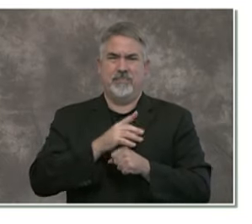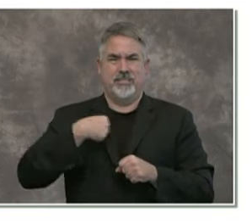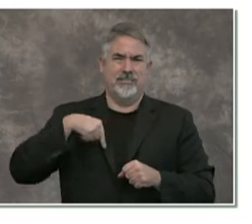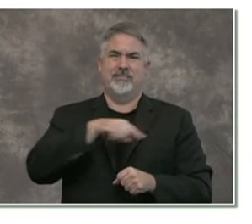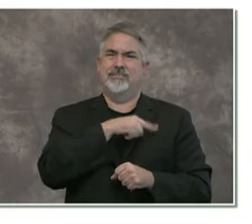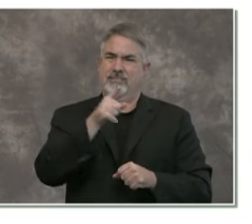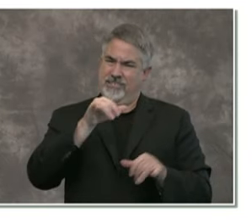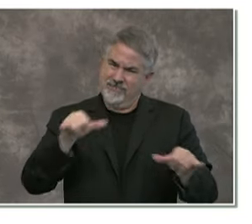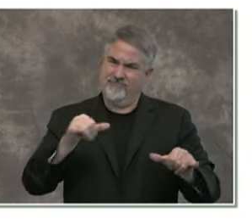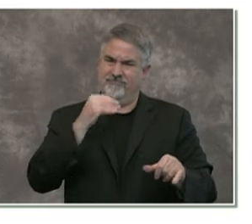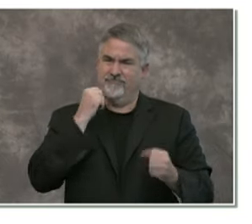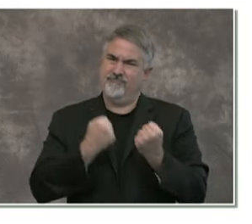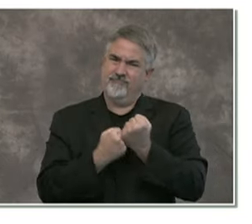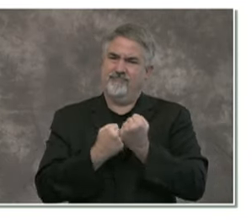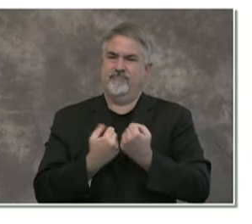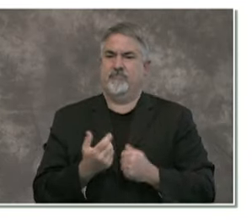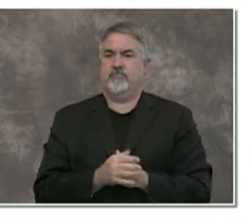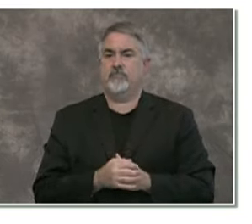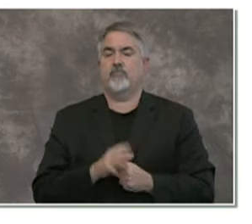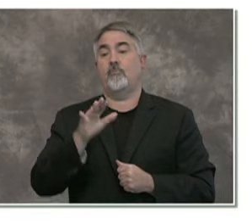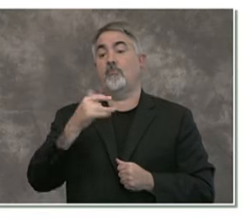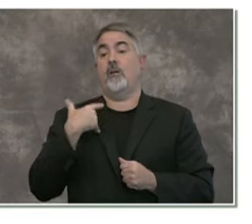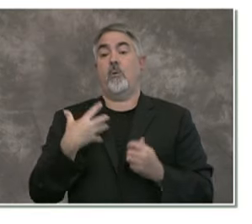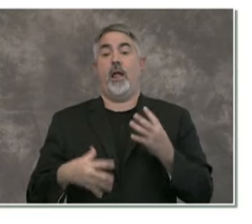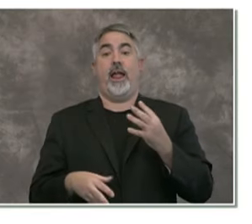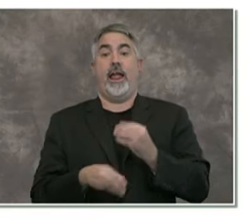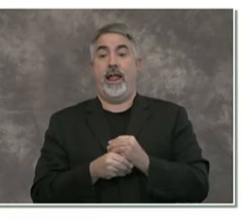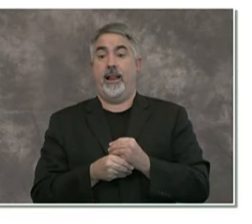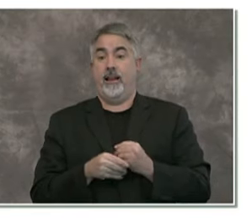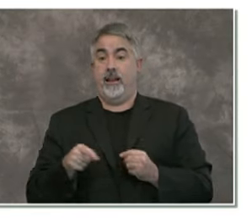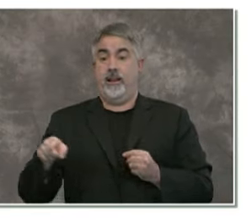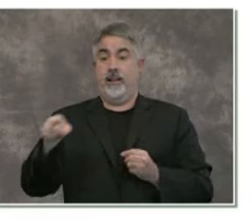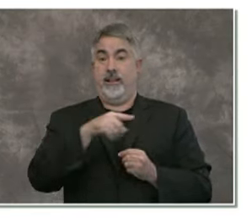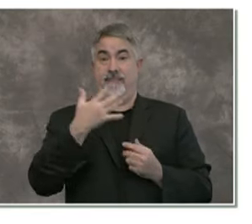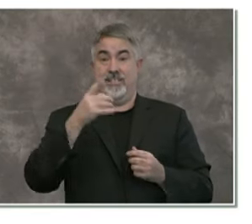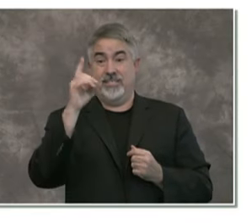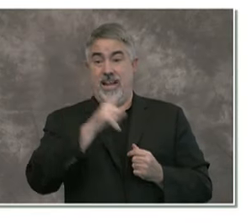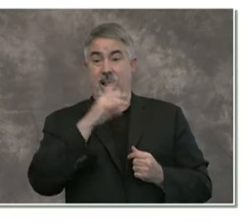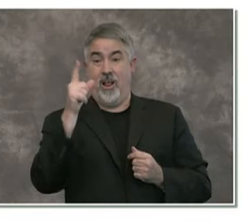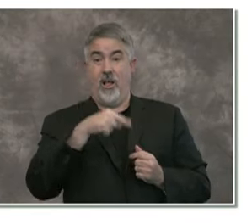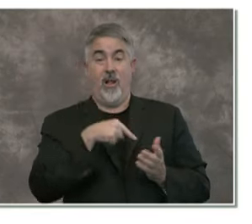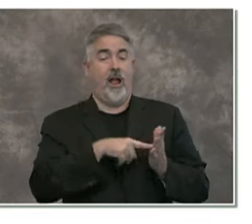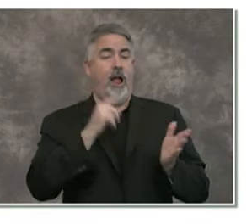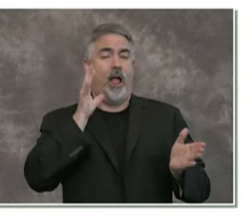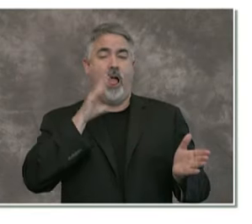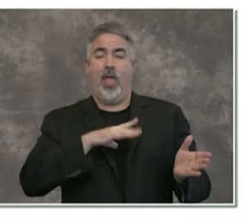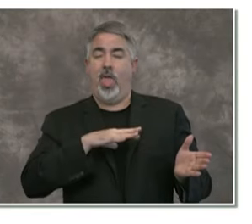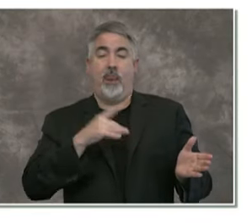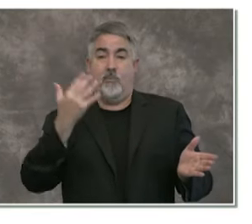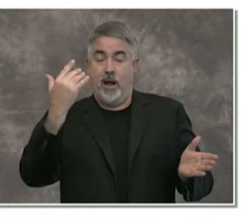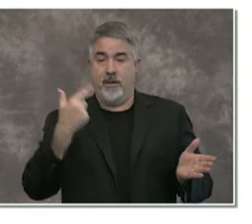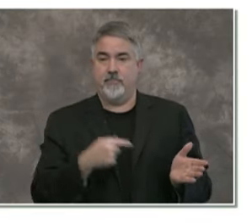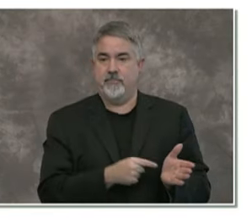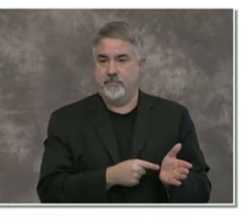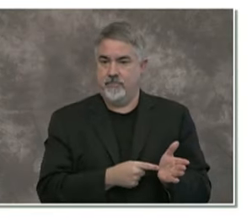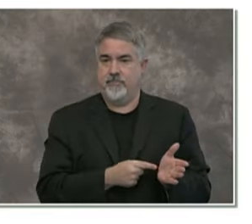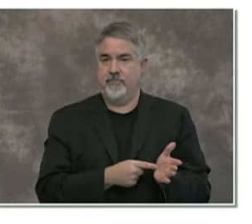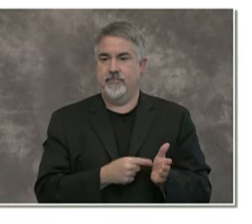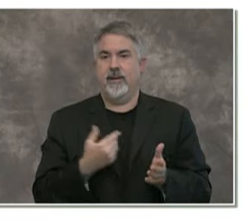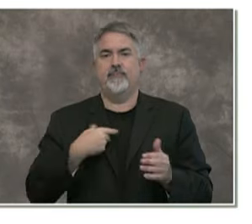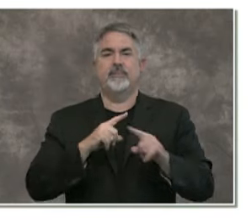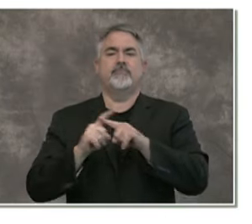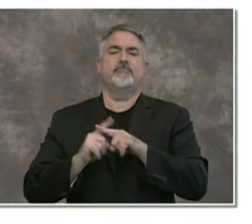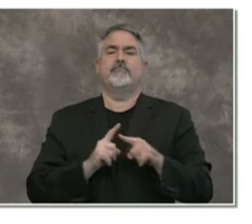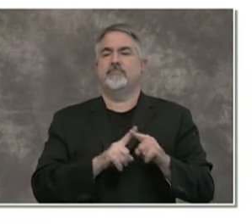are adding and encouraging folks to download. We have some wonderful signs that you can post in your window. There are a variety of